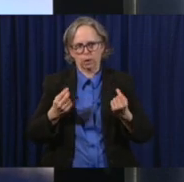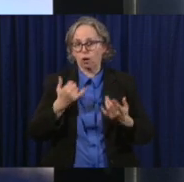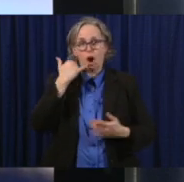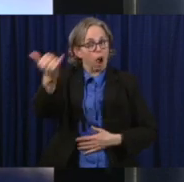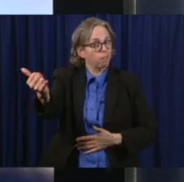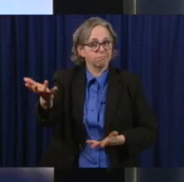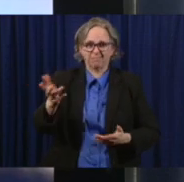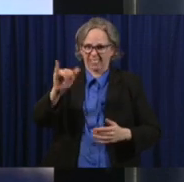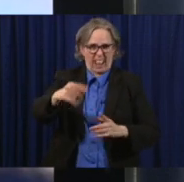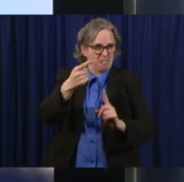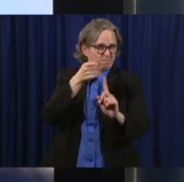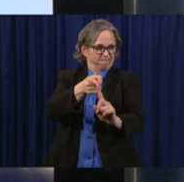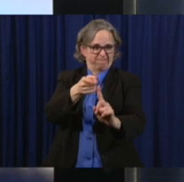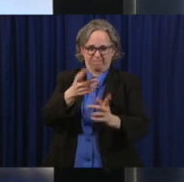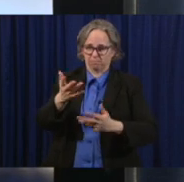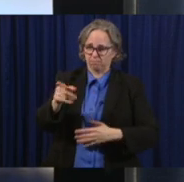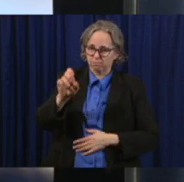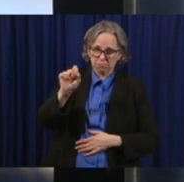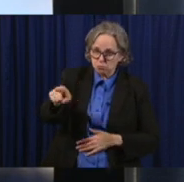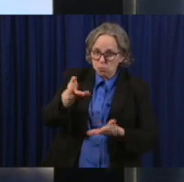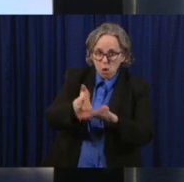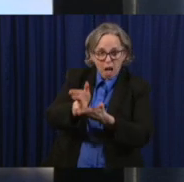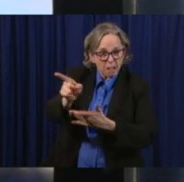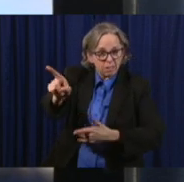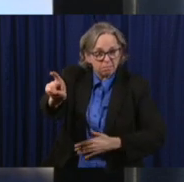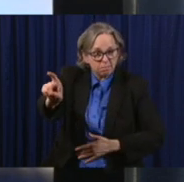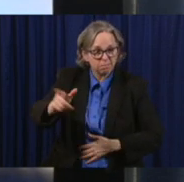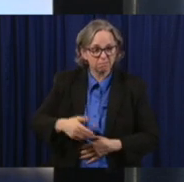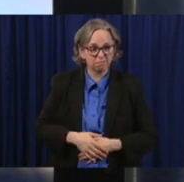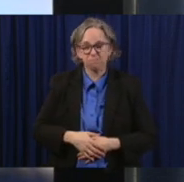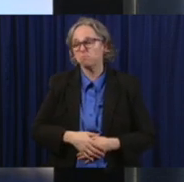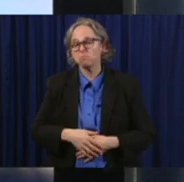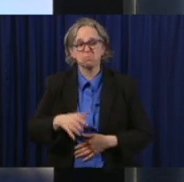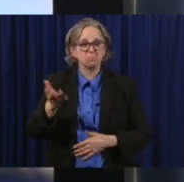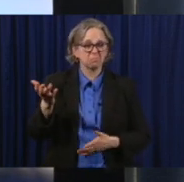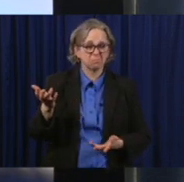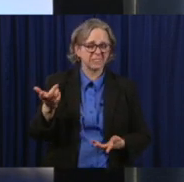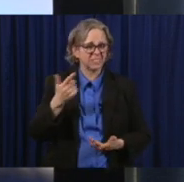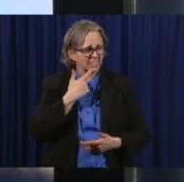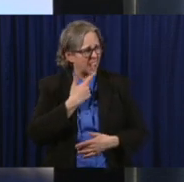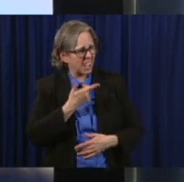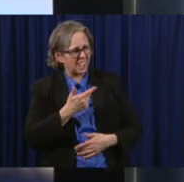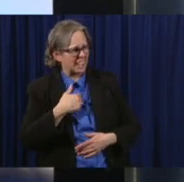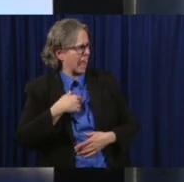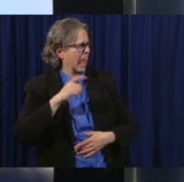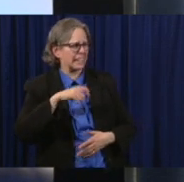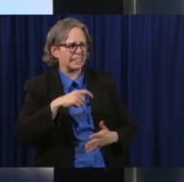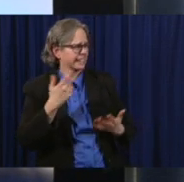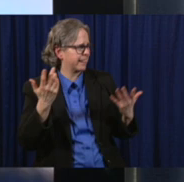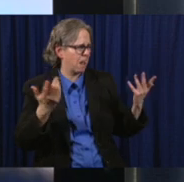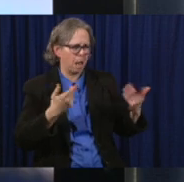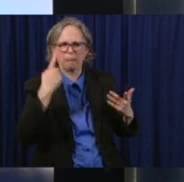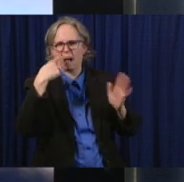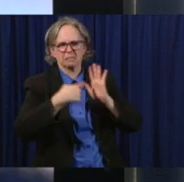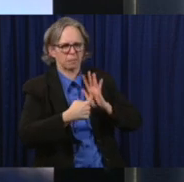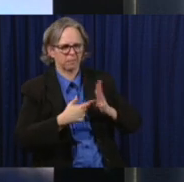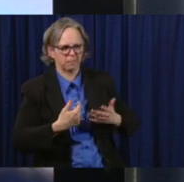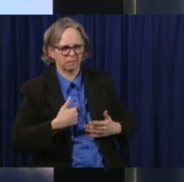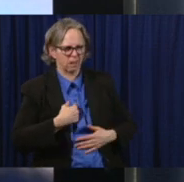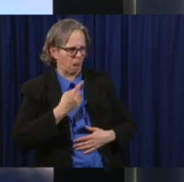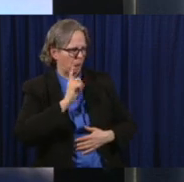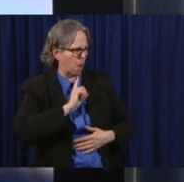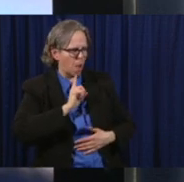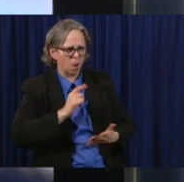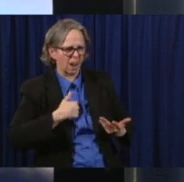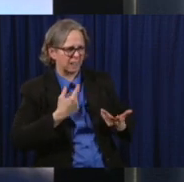okay. And by the way, if you decide, I really need something, you can select an option. Select that